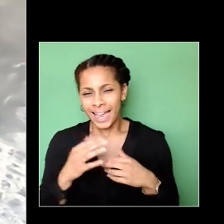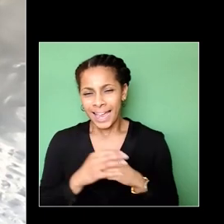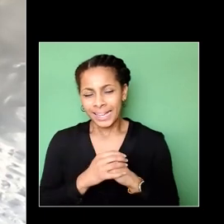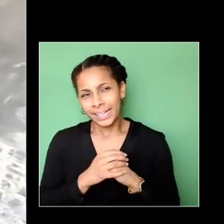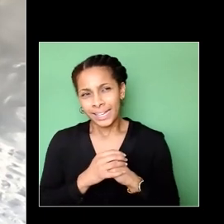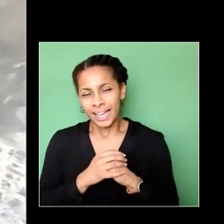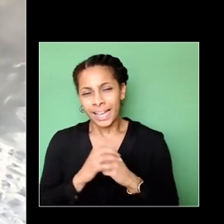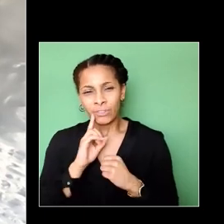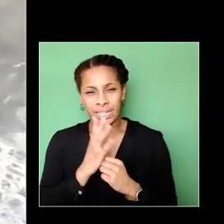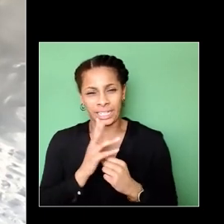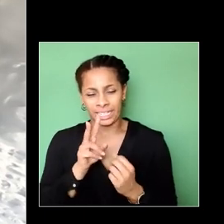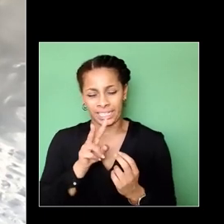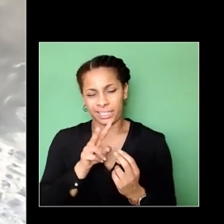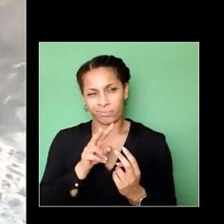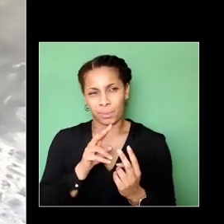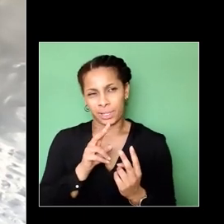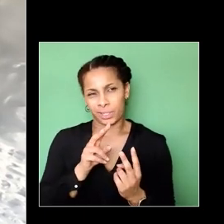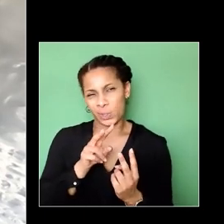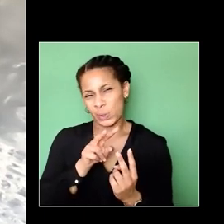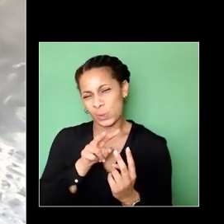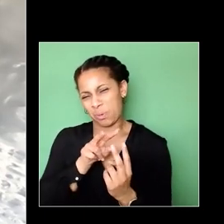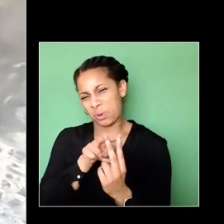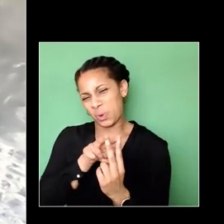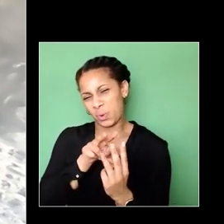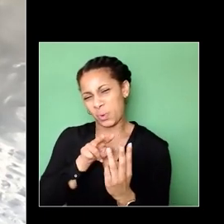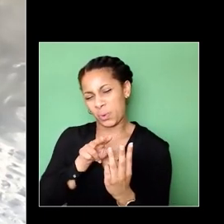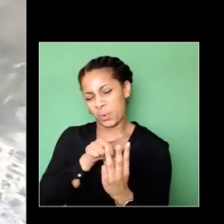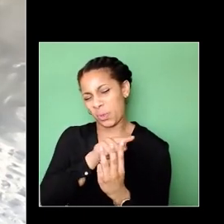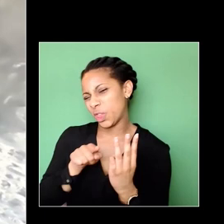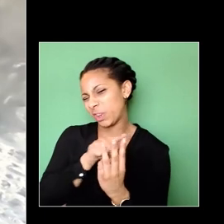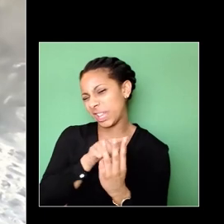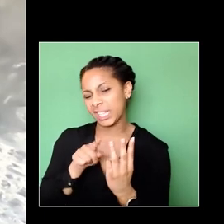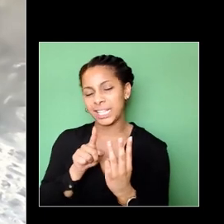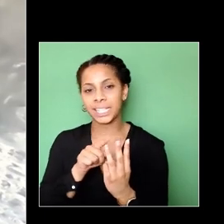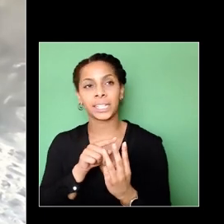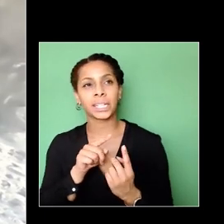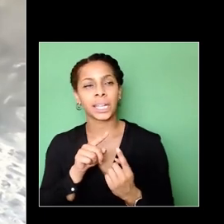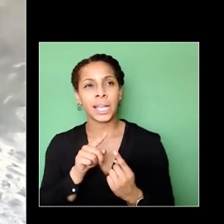I suppose there's two strands really, or three, if I include titles. So